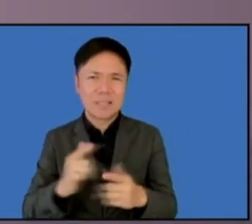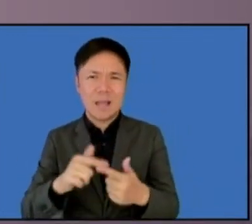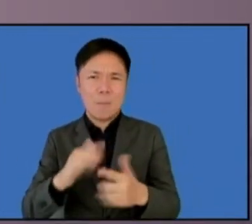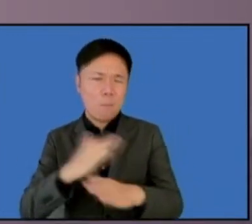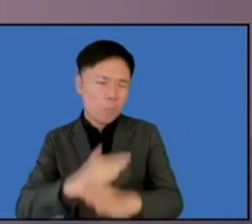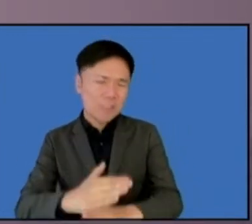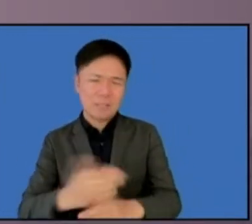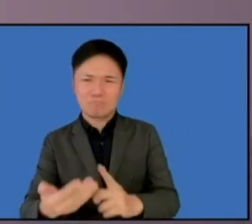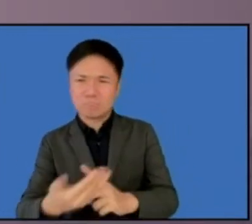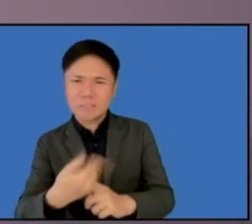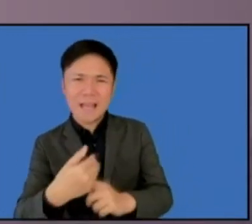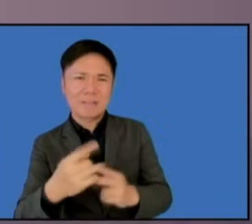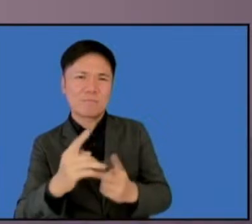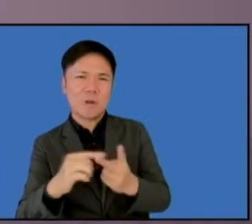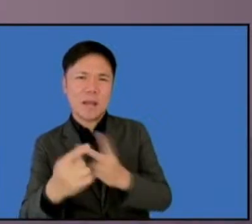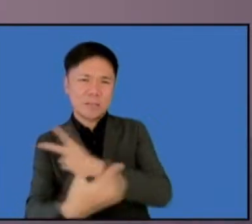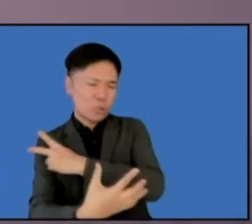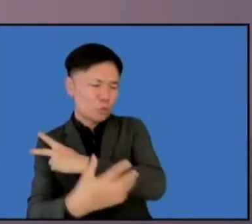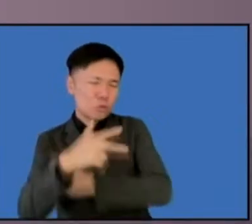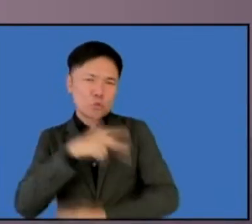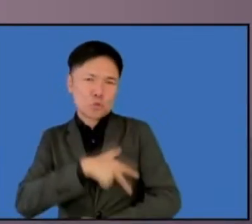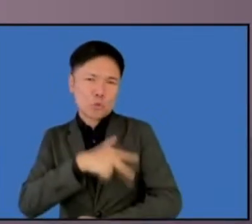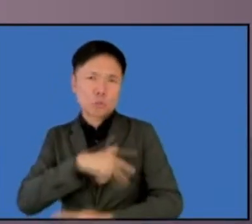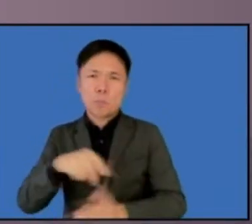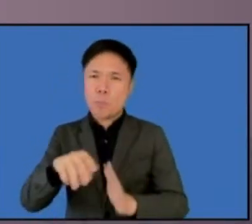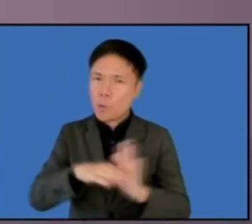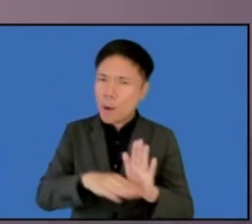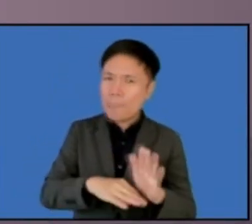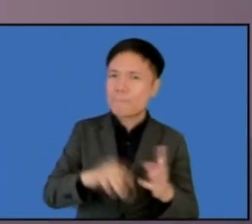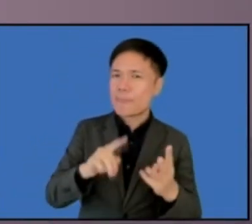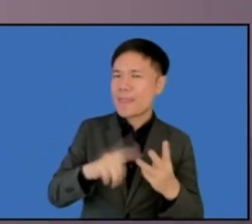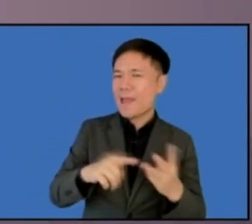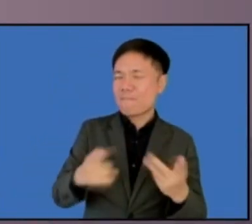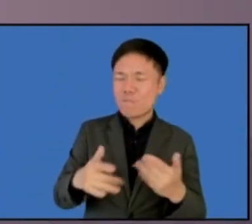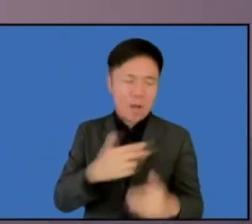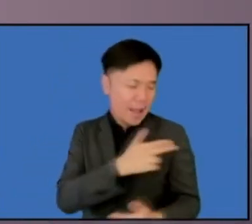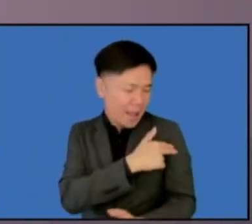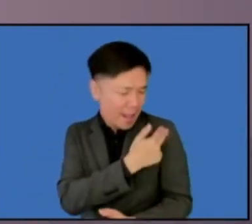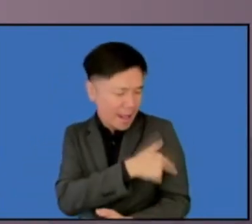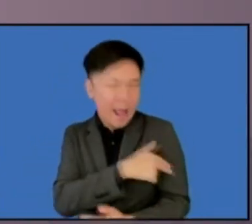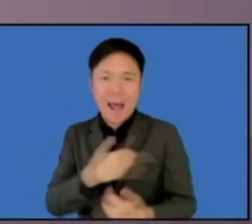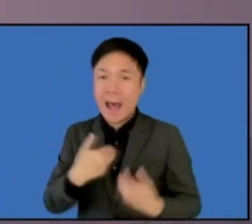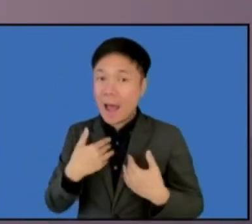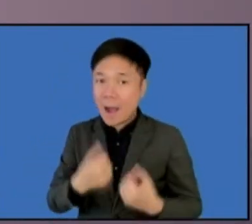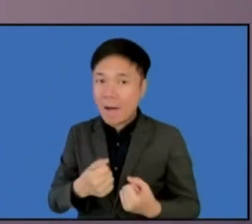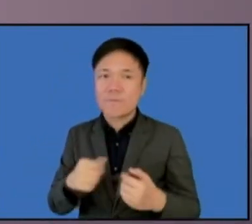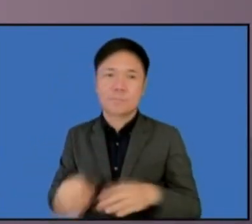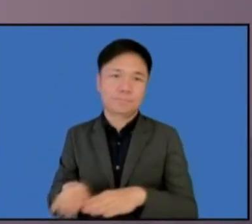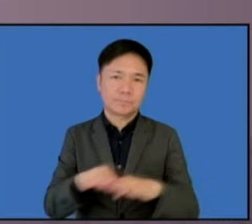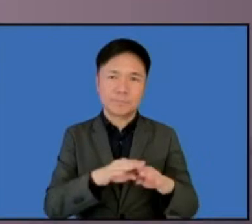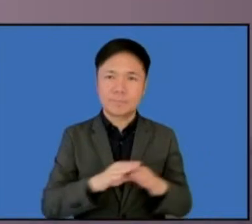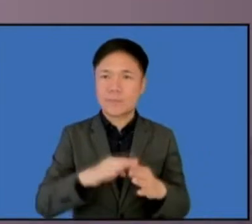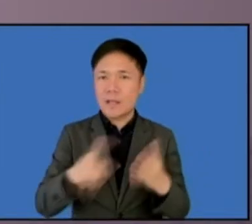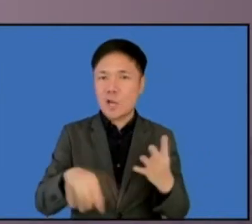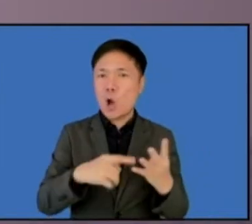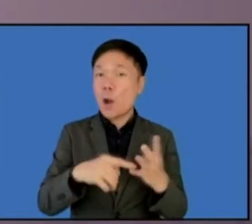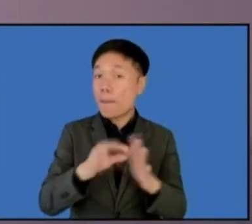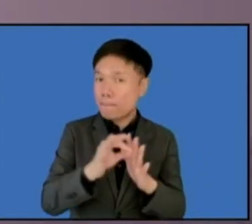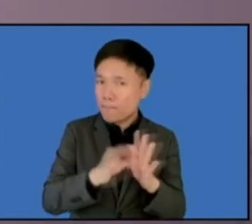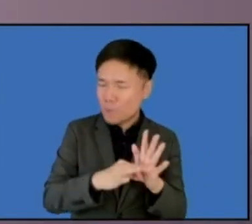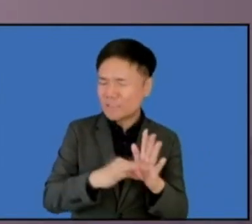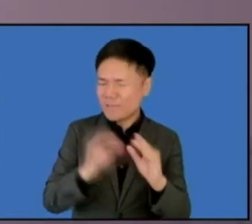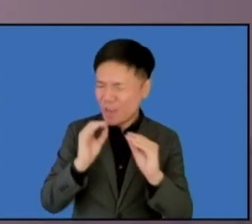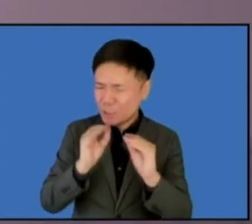coverage. Ensure migrant children, especially girls, to be integrated into national education policies to ensure their